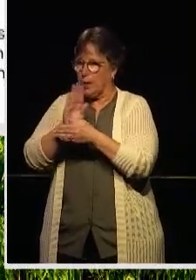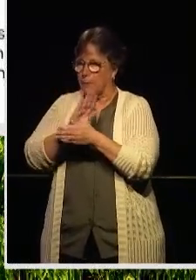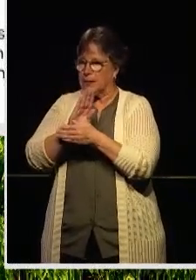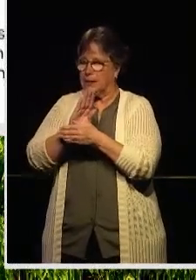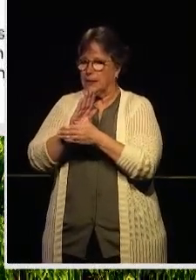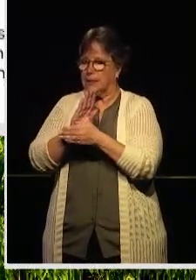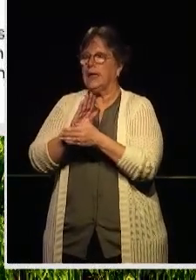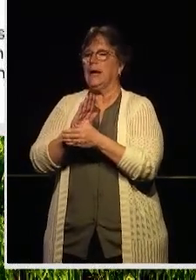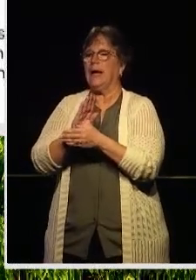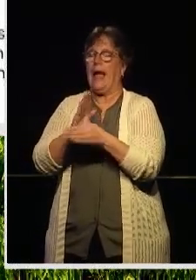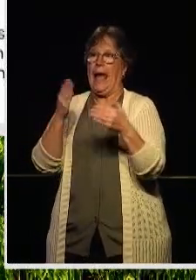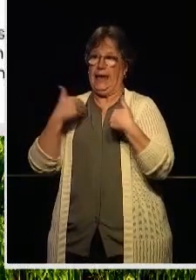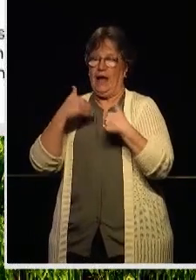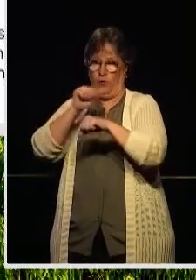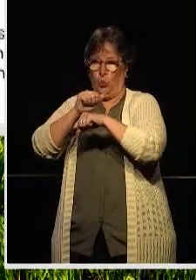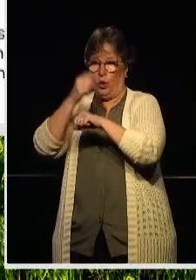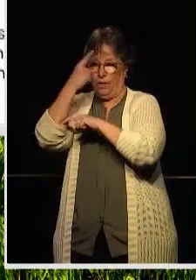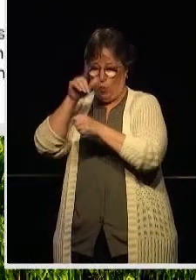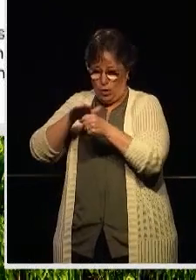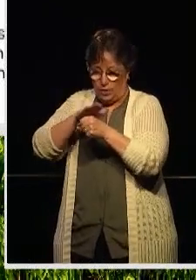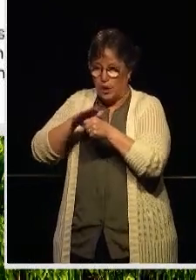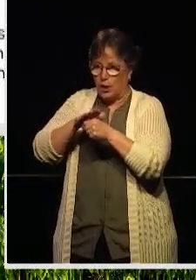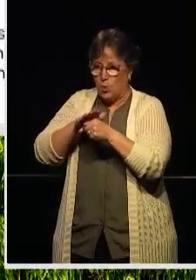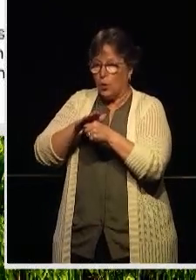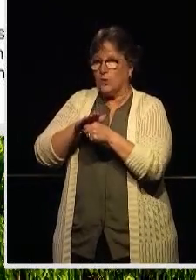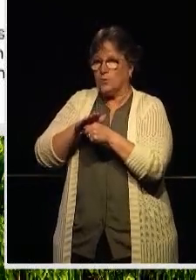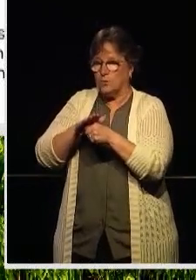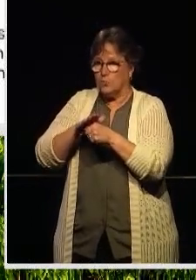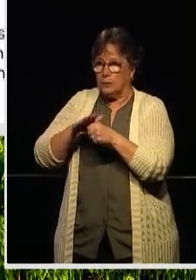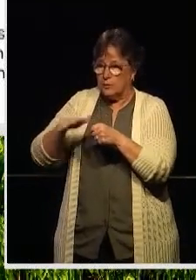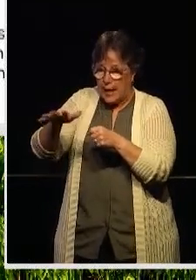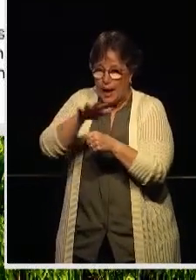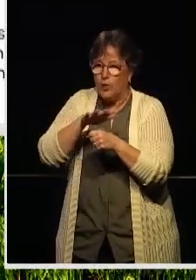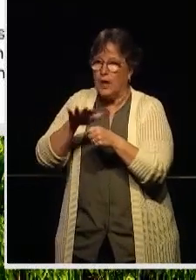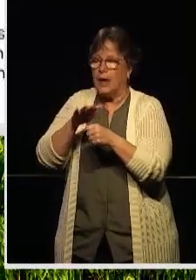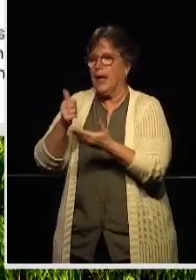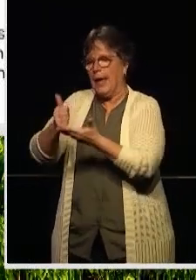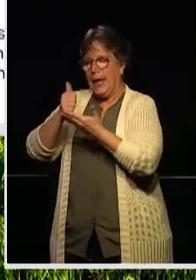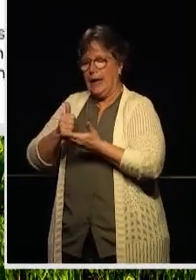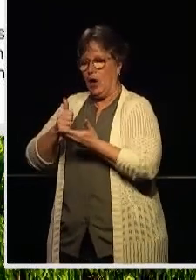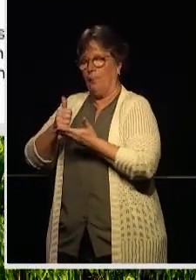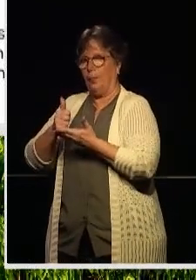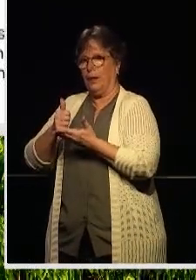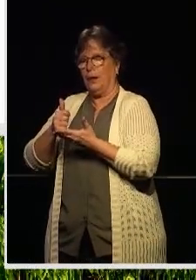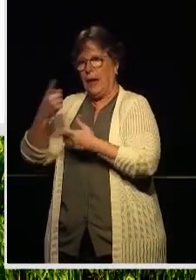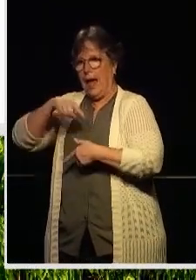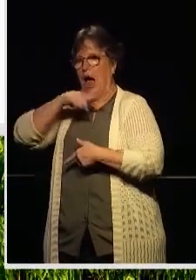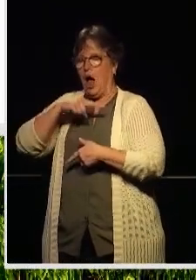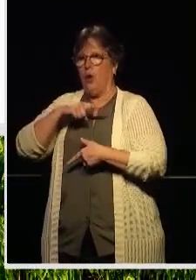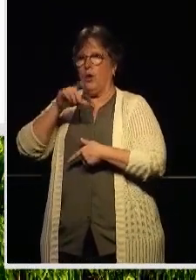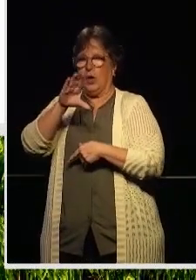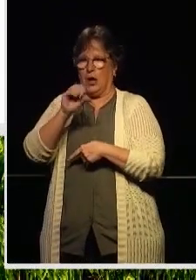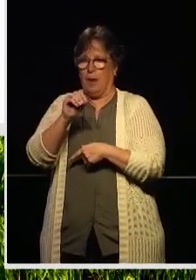employment to the local region, and also help ourselves and our company to grow globally.